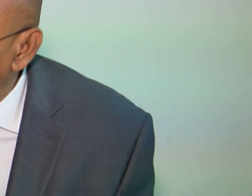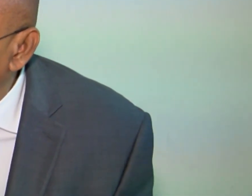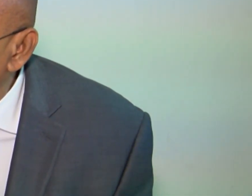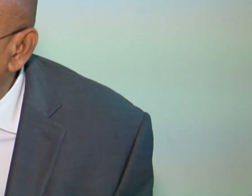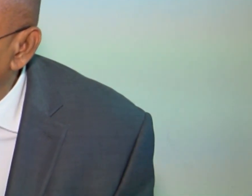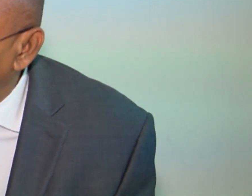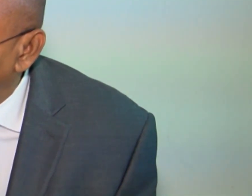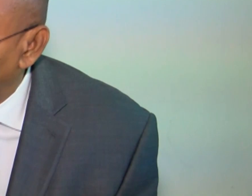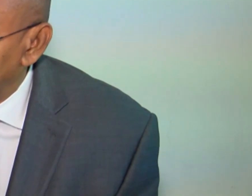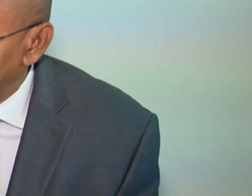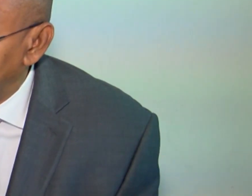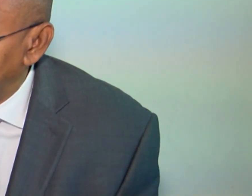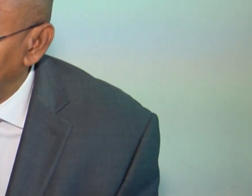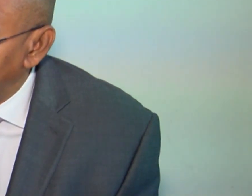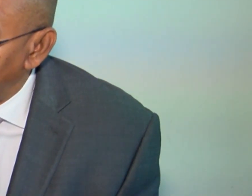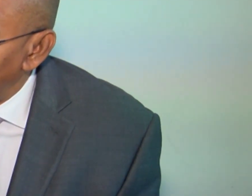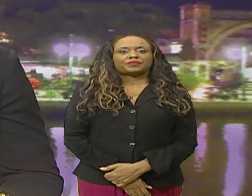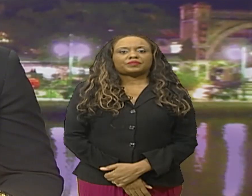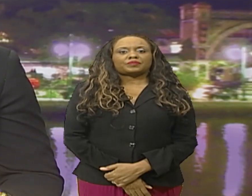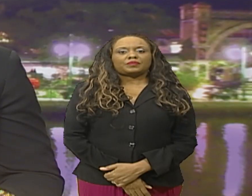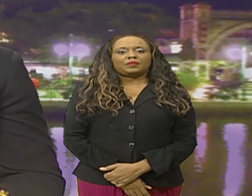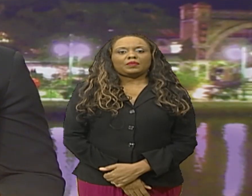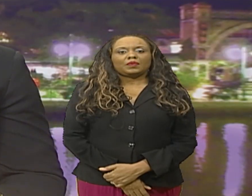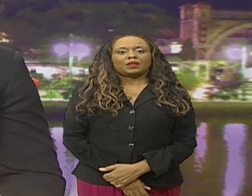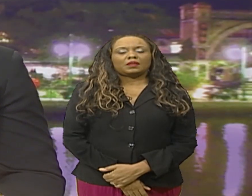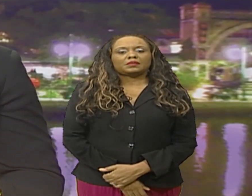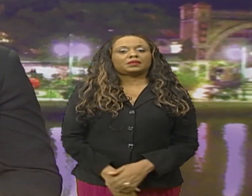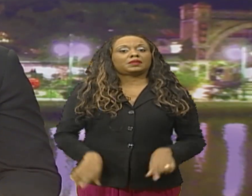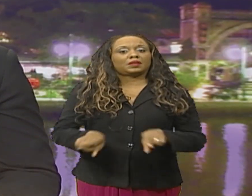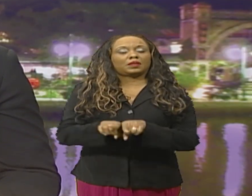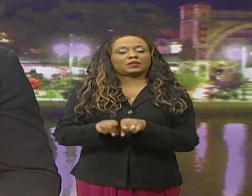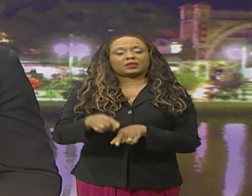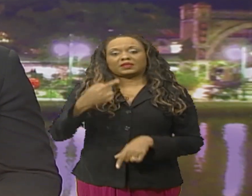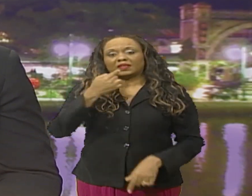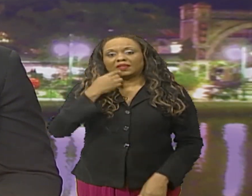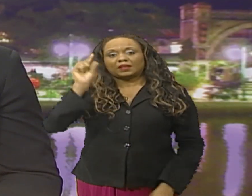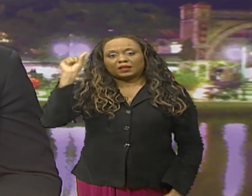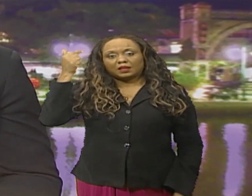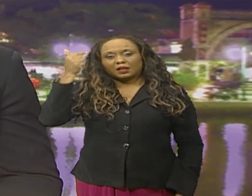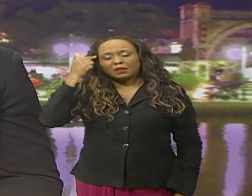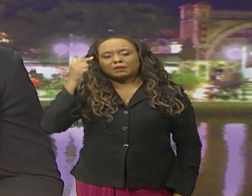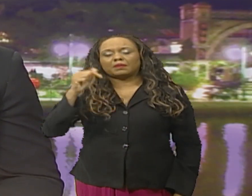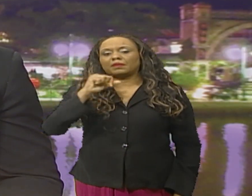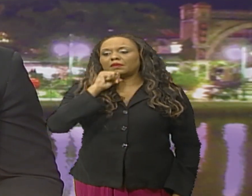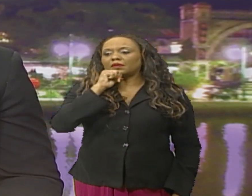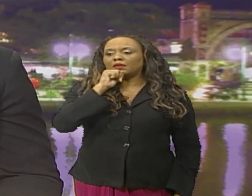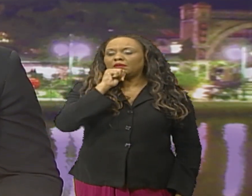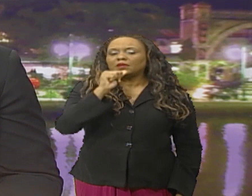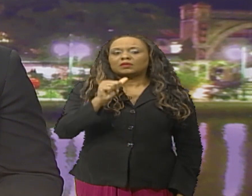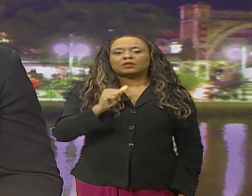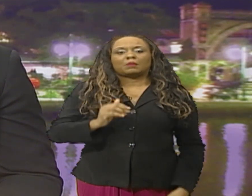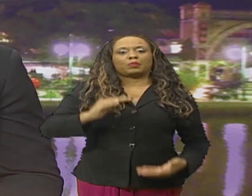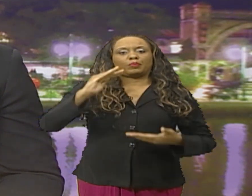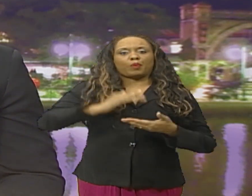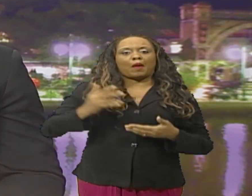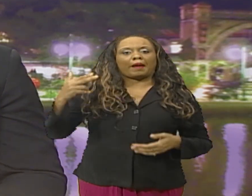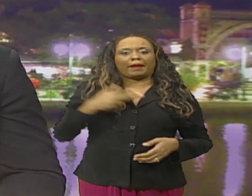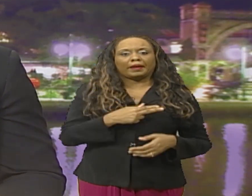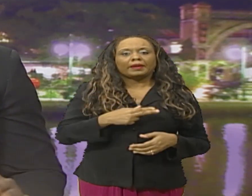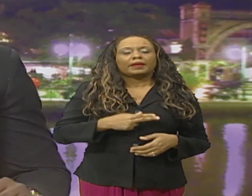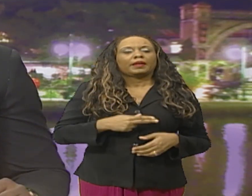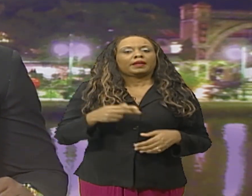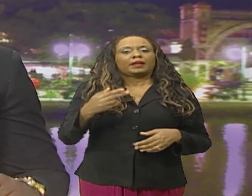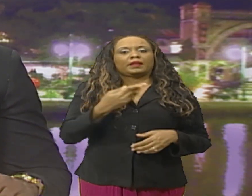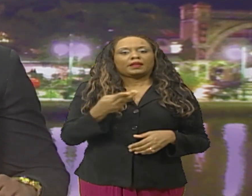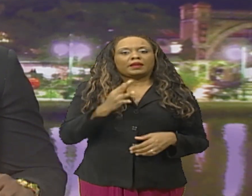we intend to fix it. Mr. Carrington adds that government will not be cutting back on critical sectors like